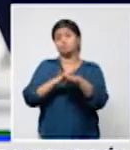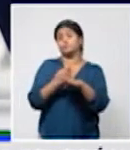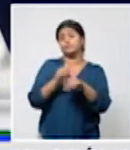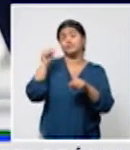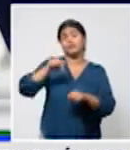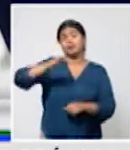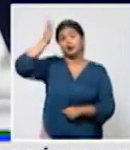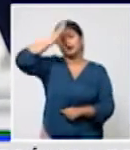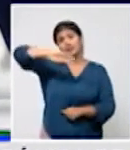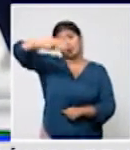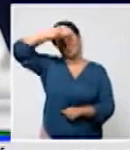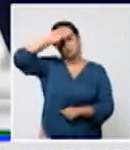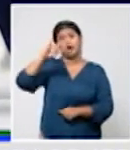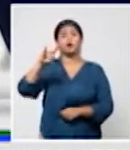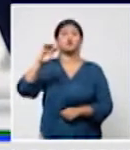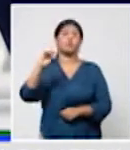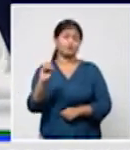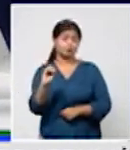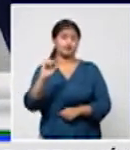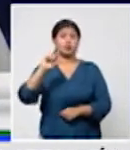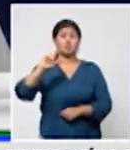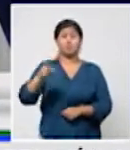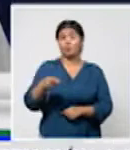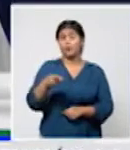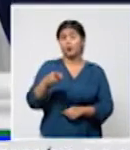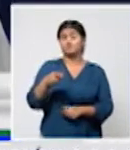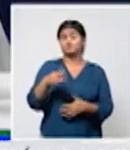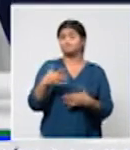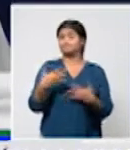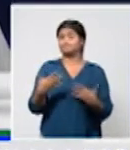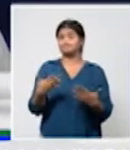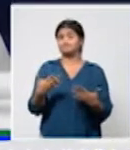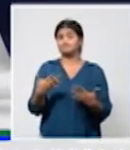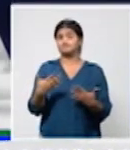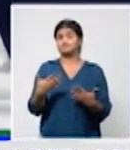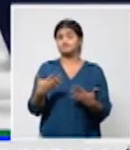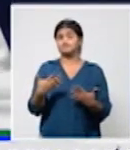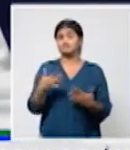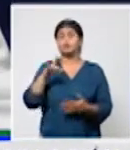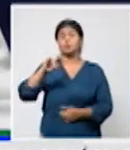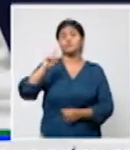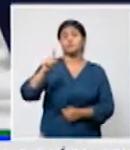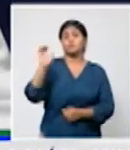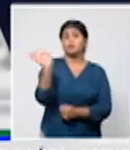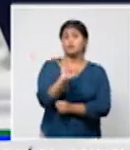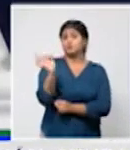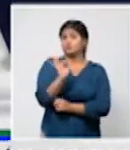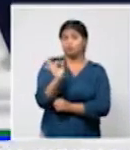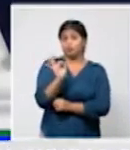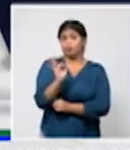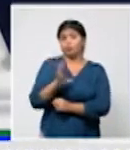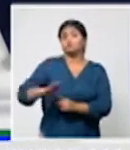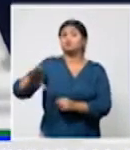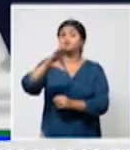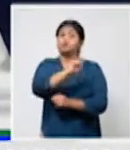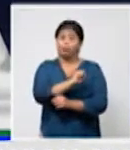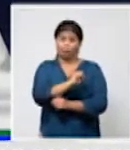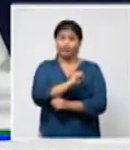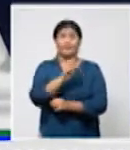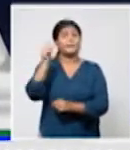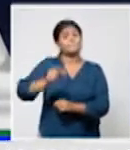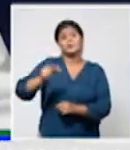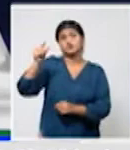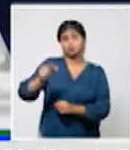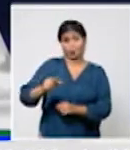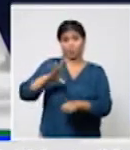2,353, or 91% of all positive cases. One of the hospitalized patients is reported